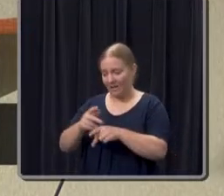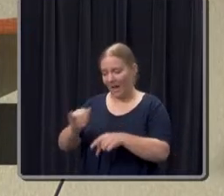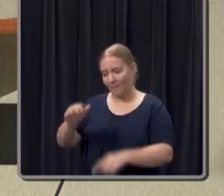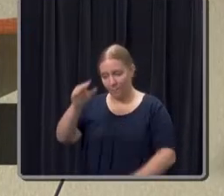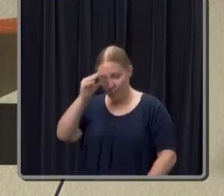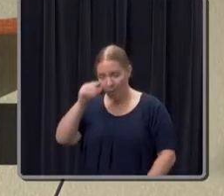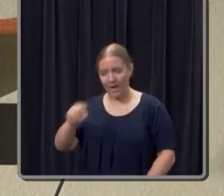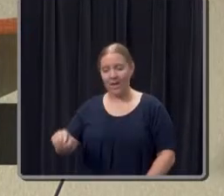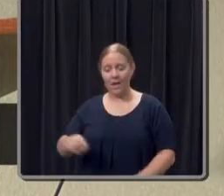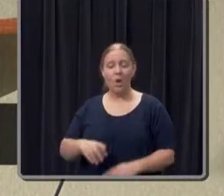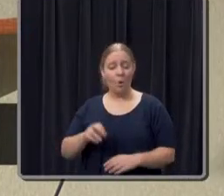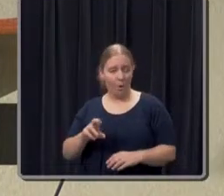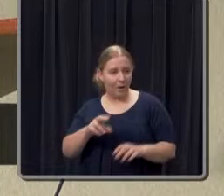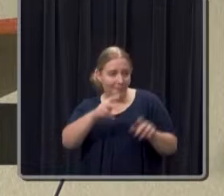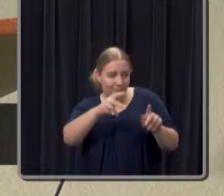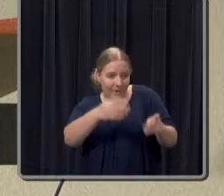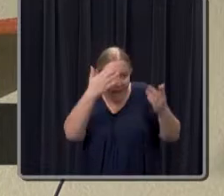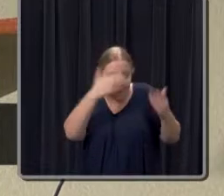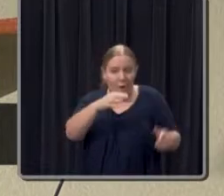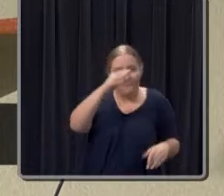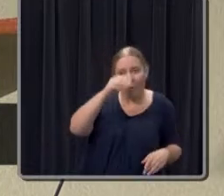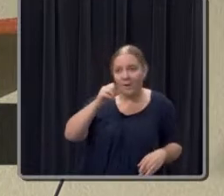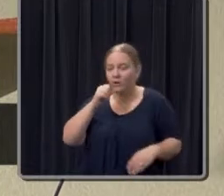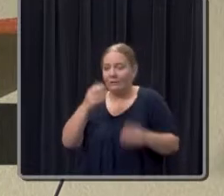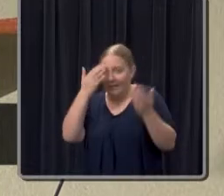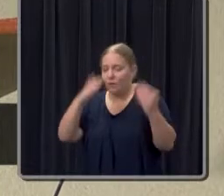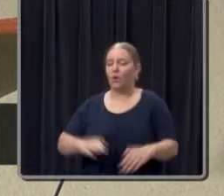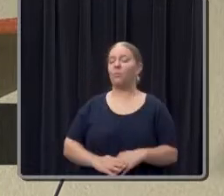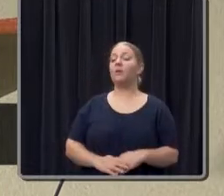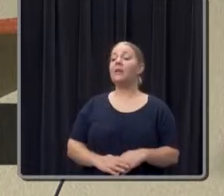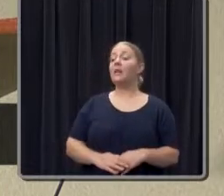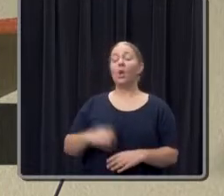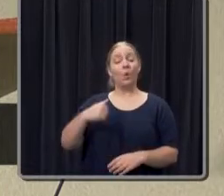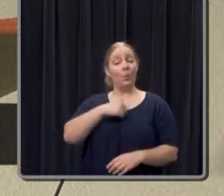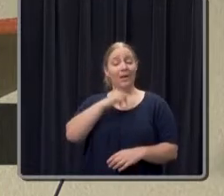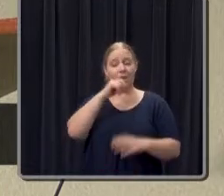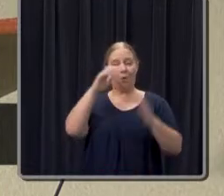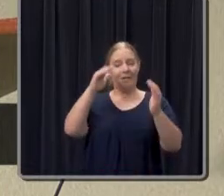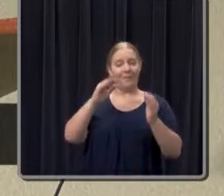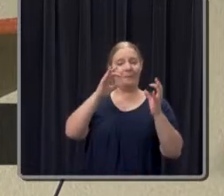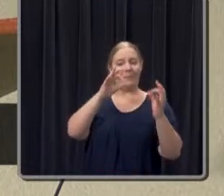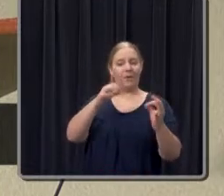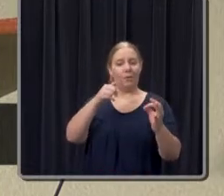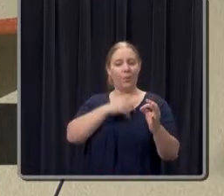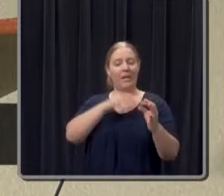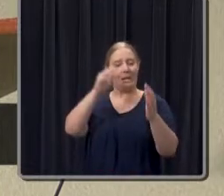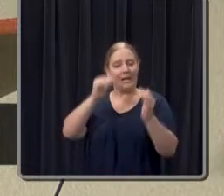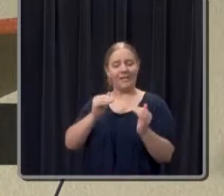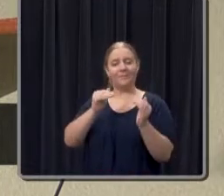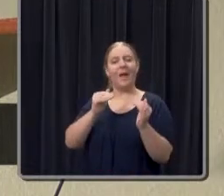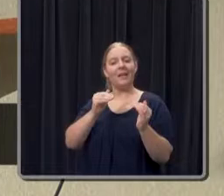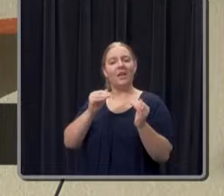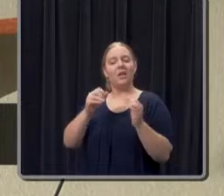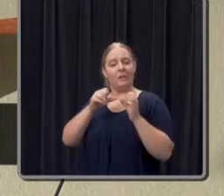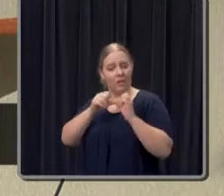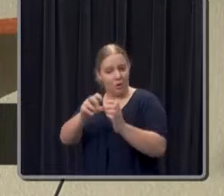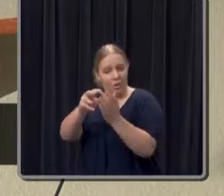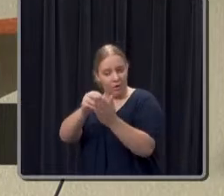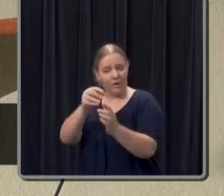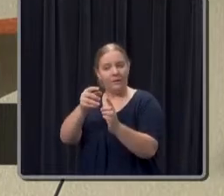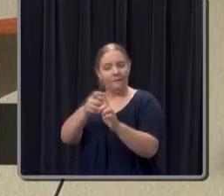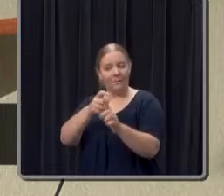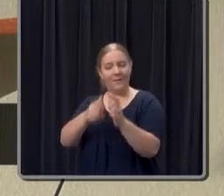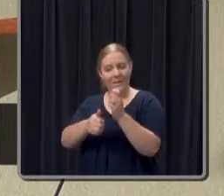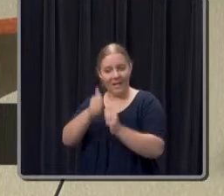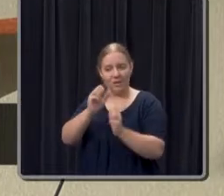boy or person. I don't know if it's a boy or girl. We do not expect perfection, but do expect continual learning from every situation.